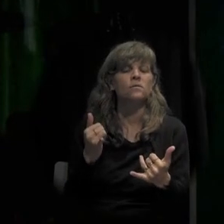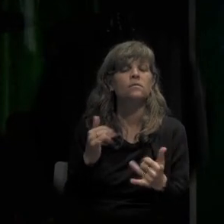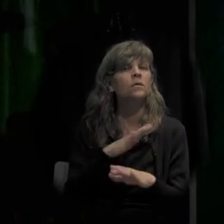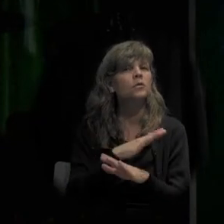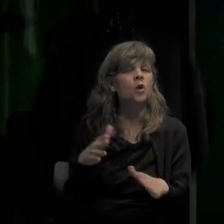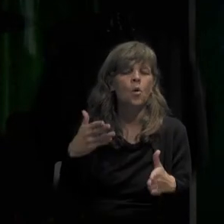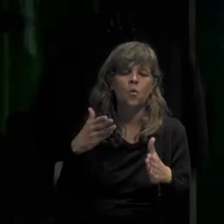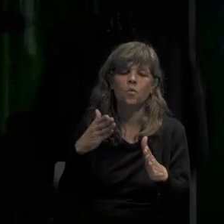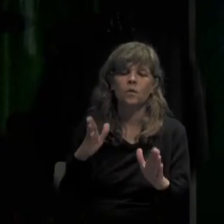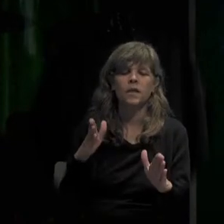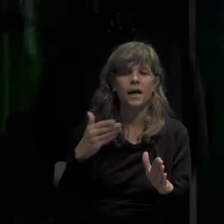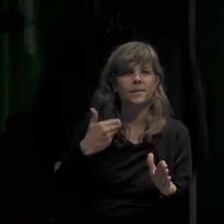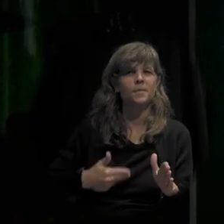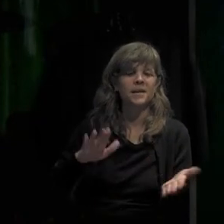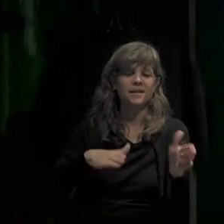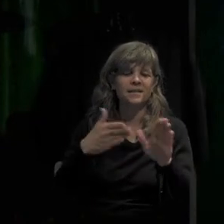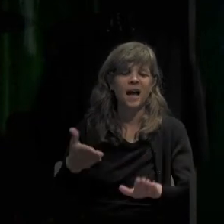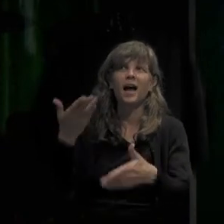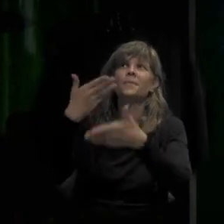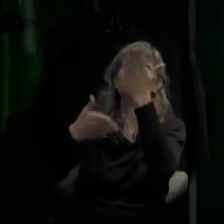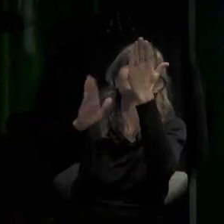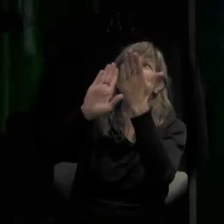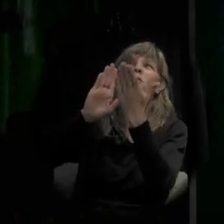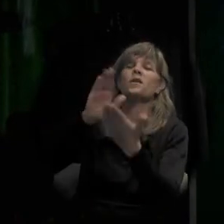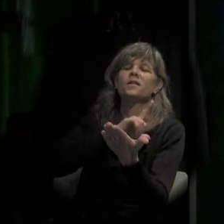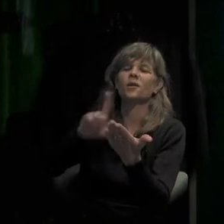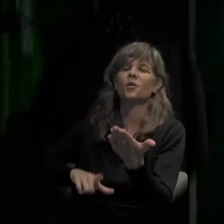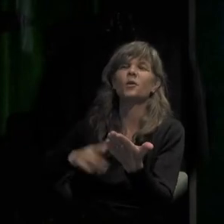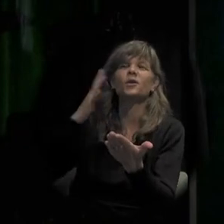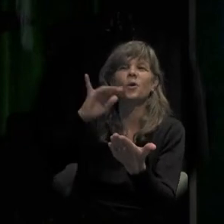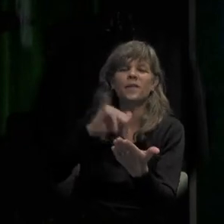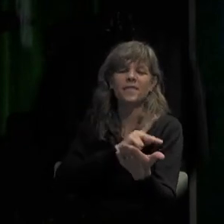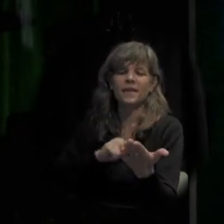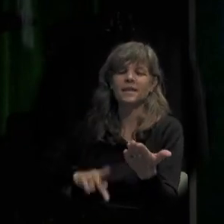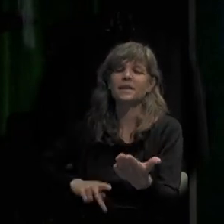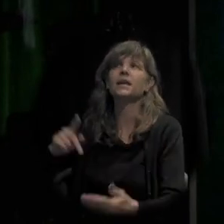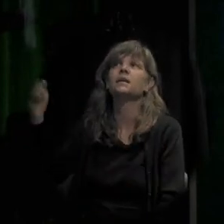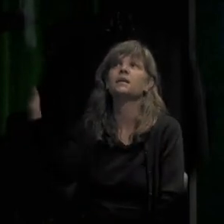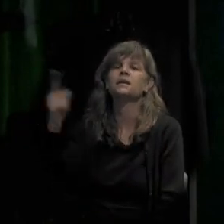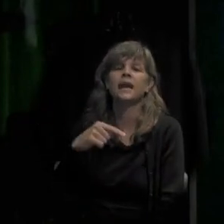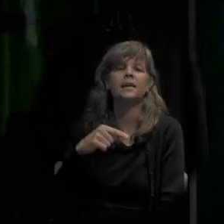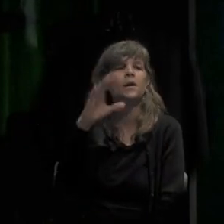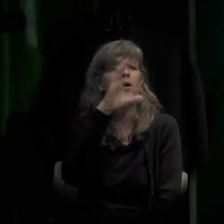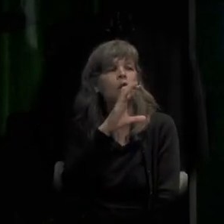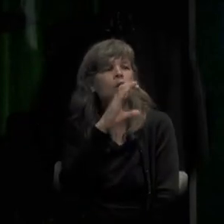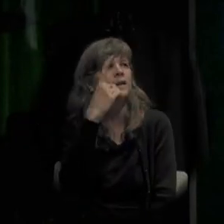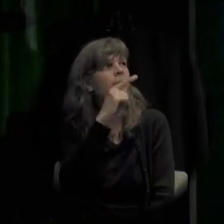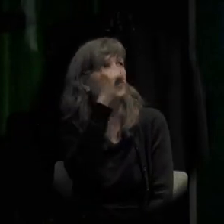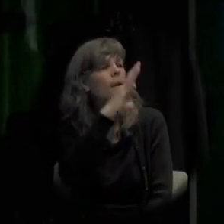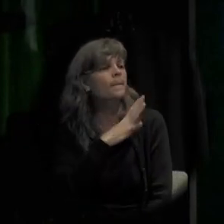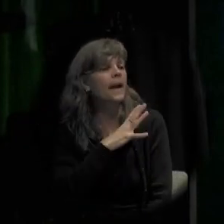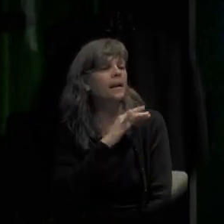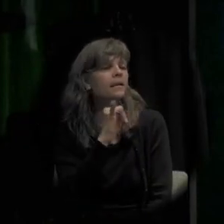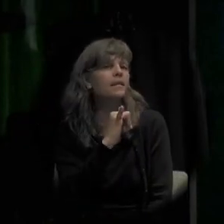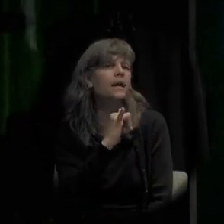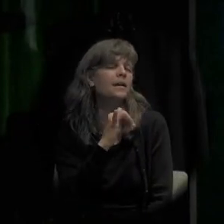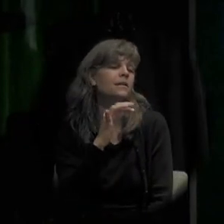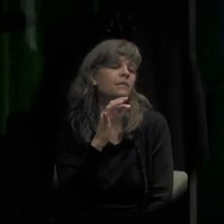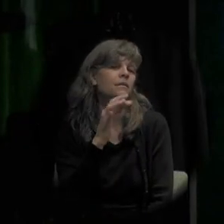earth away from the presence of the Lord. For the king of Israel has come out to seek a single flea, like one who hunts a partridge in the